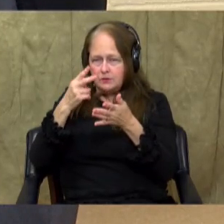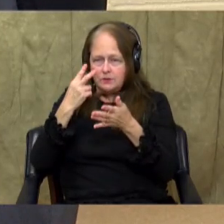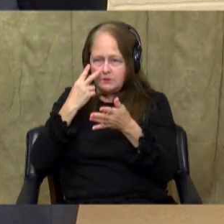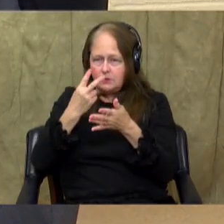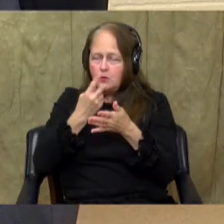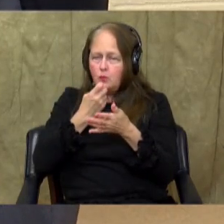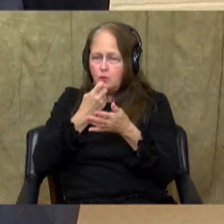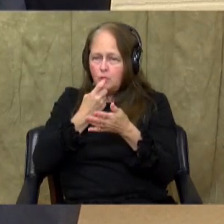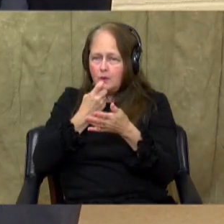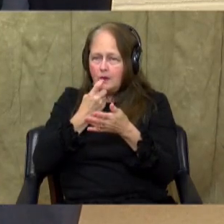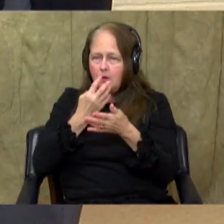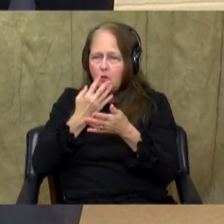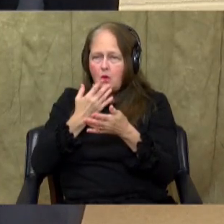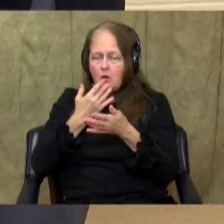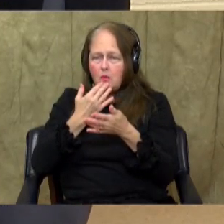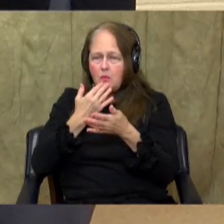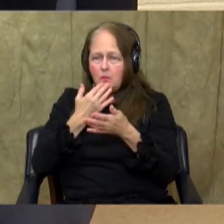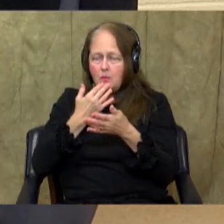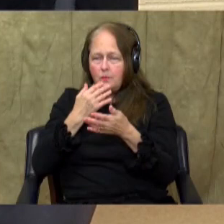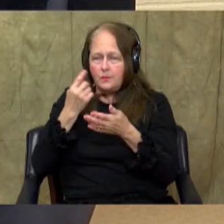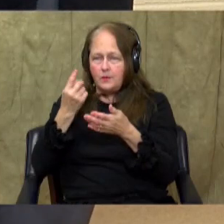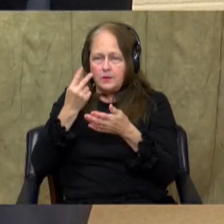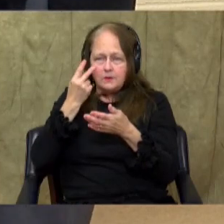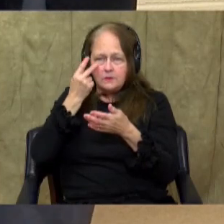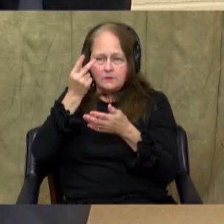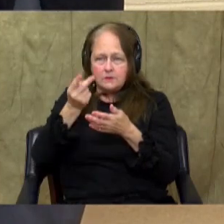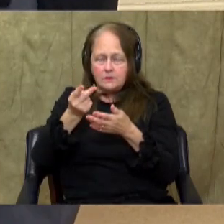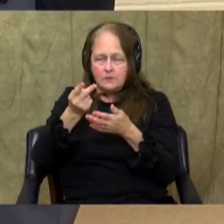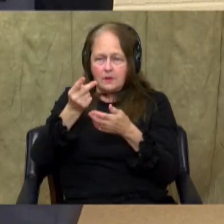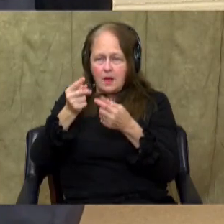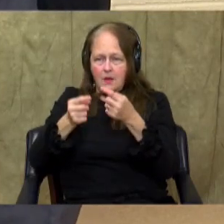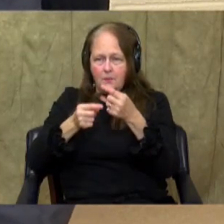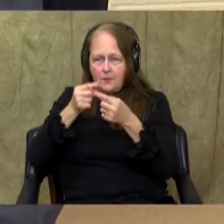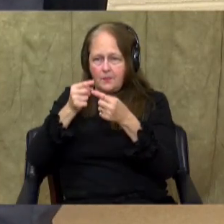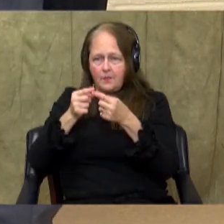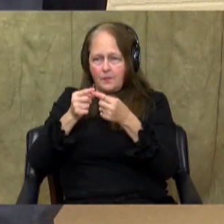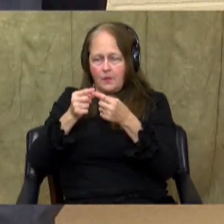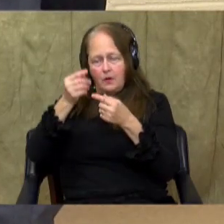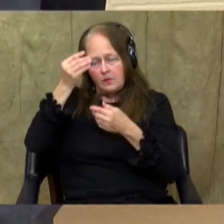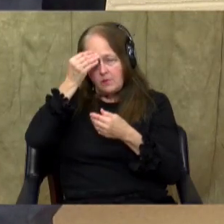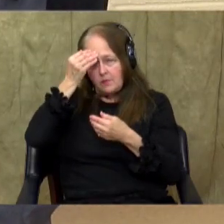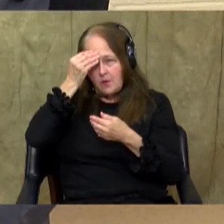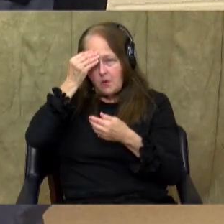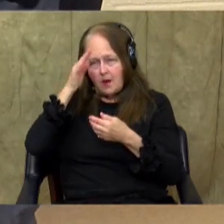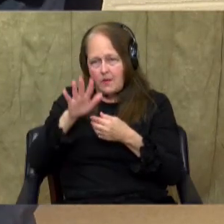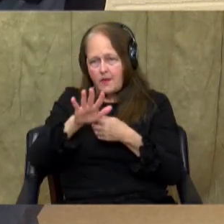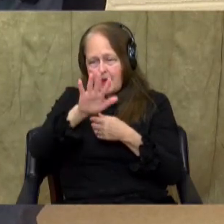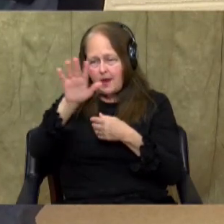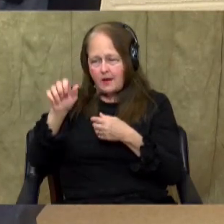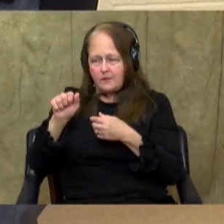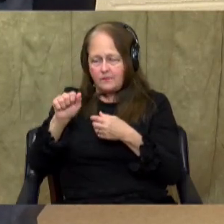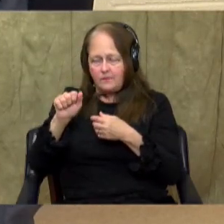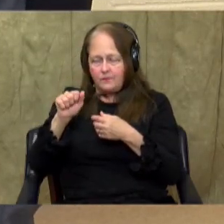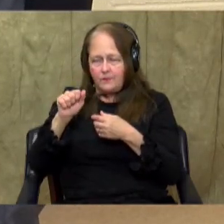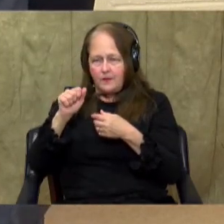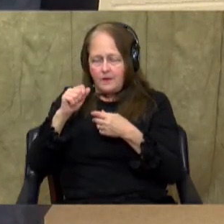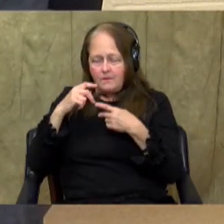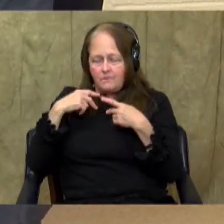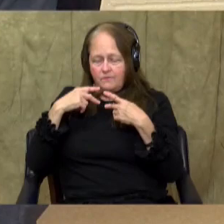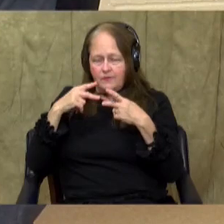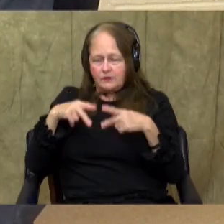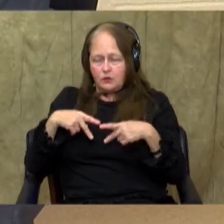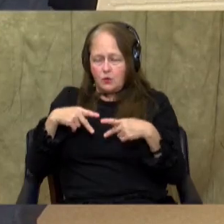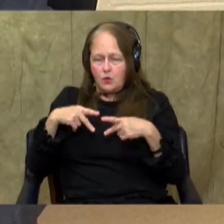red color. And where you see that, let's think about how our knowledge of Africa's physical geography